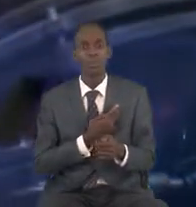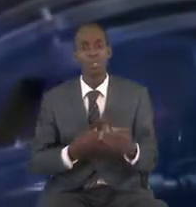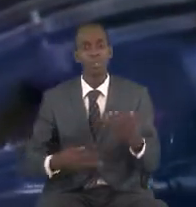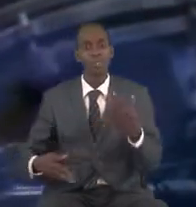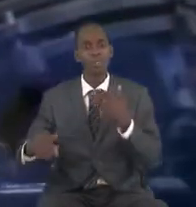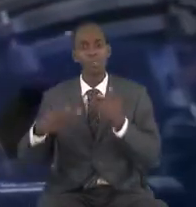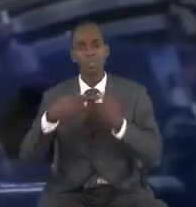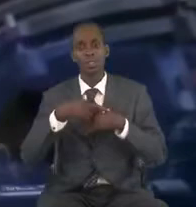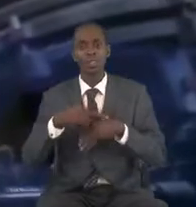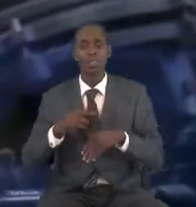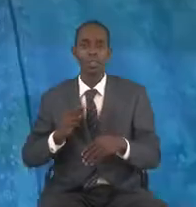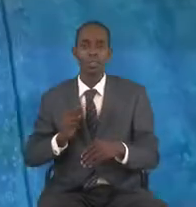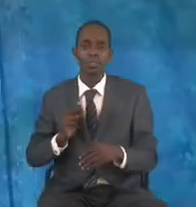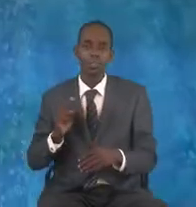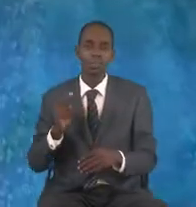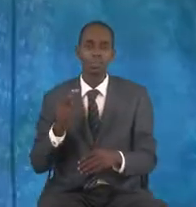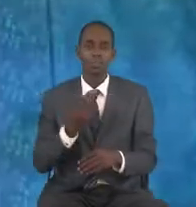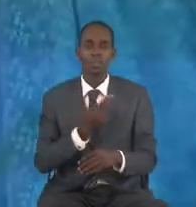restore us,